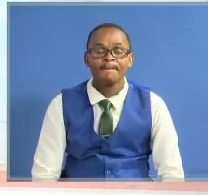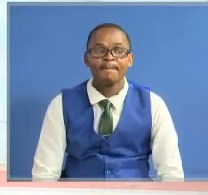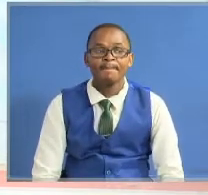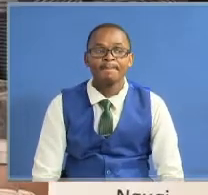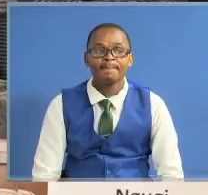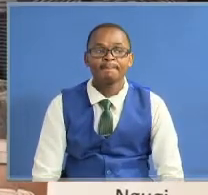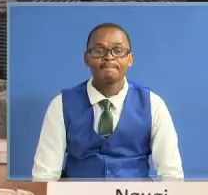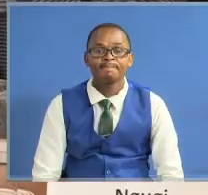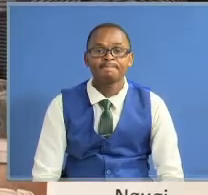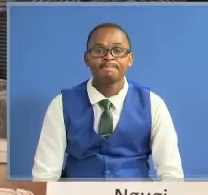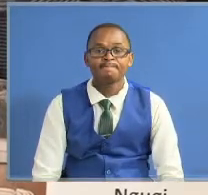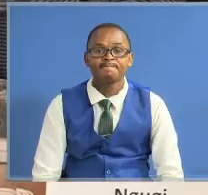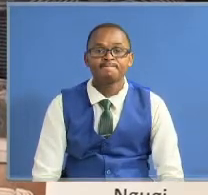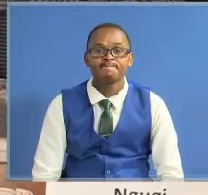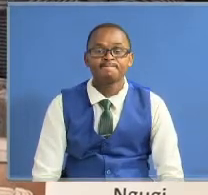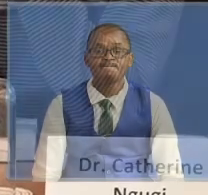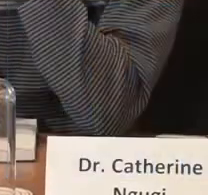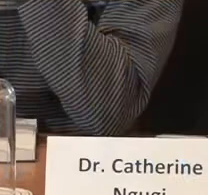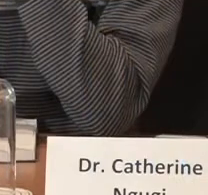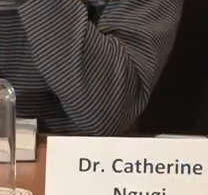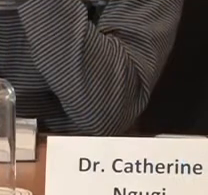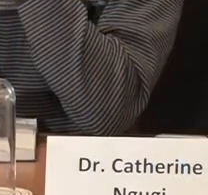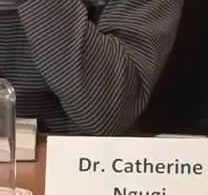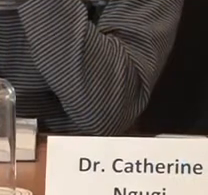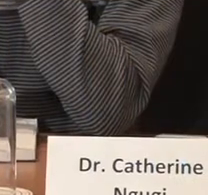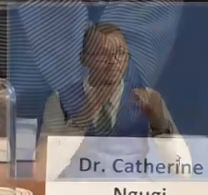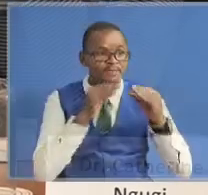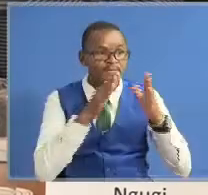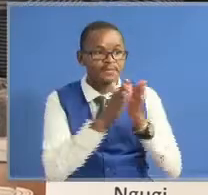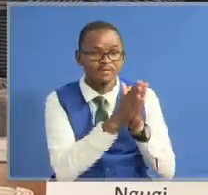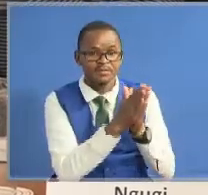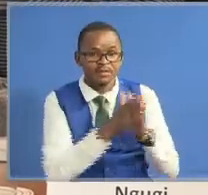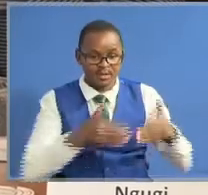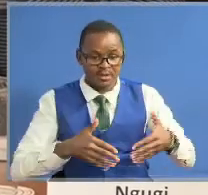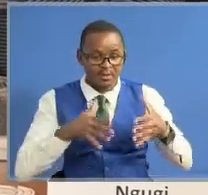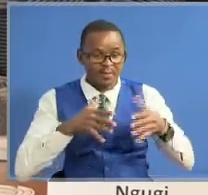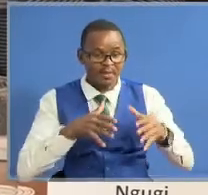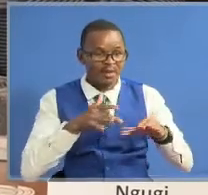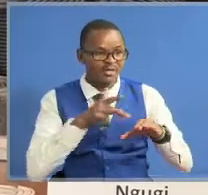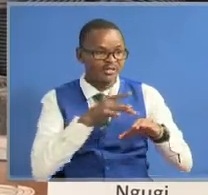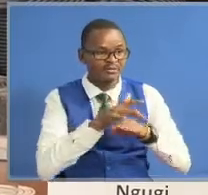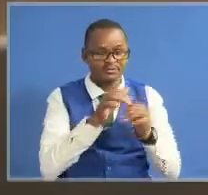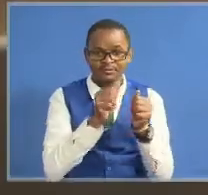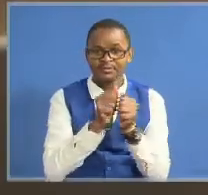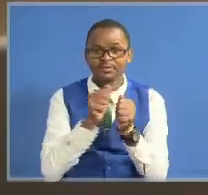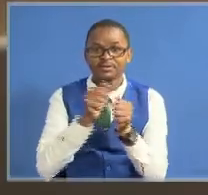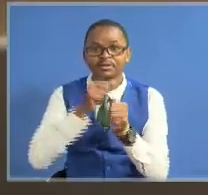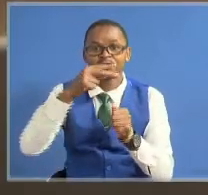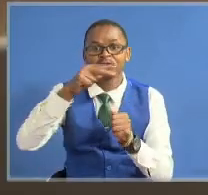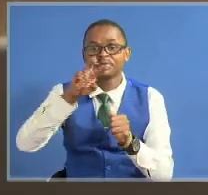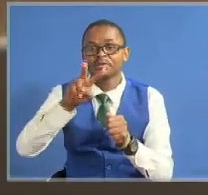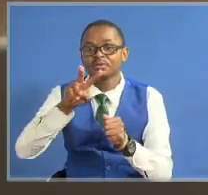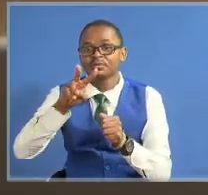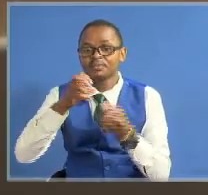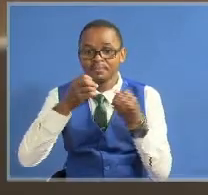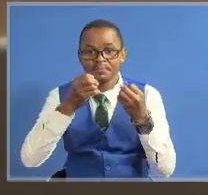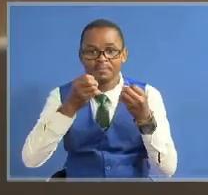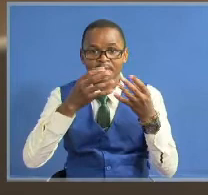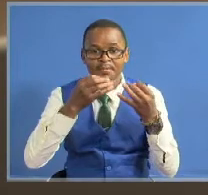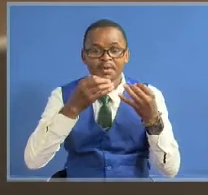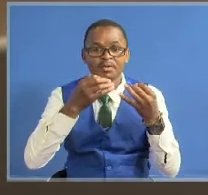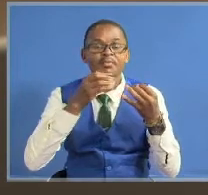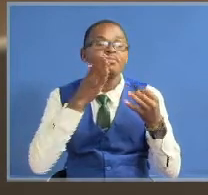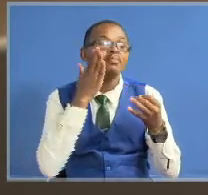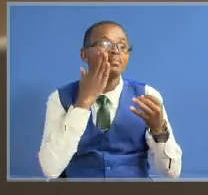And I'll give an update of These speakers expressed the story of young people infected with HIV virus, many through